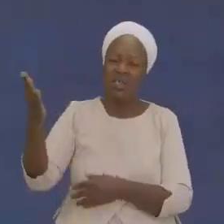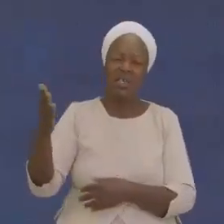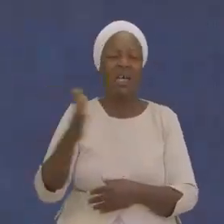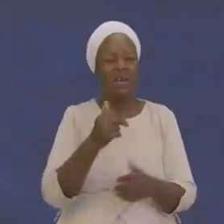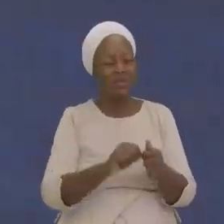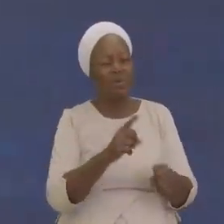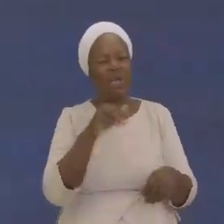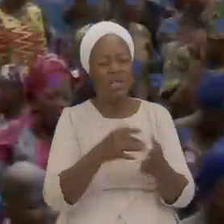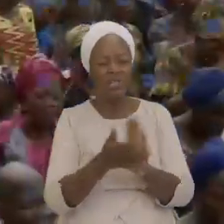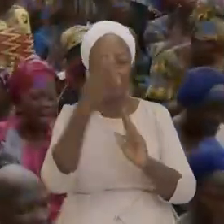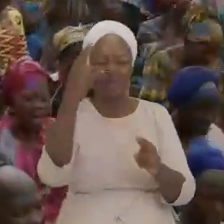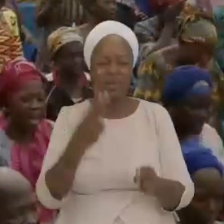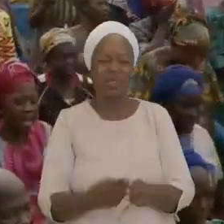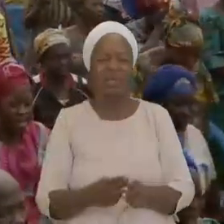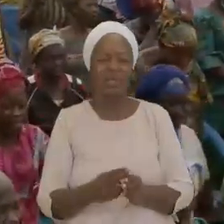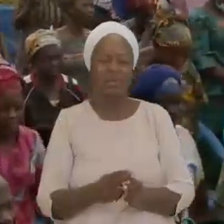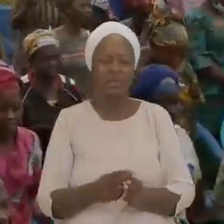Jesus' name.